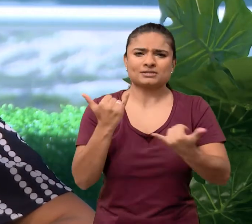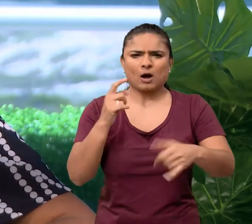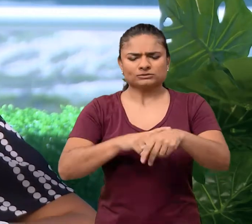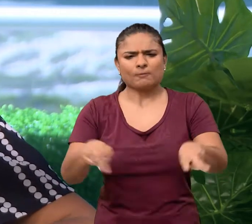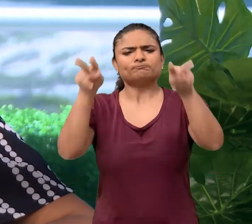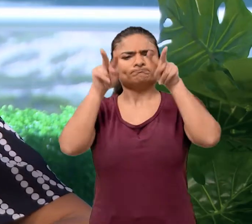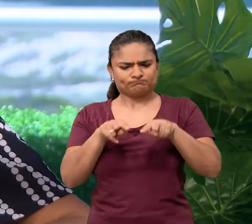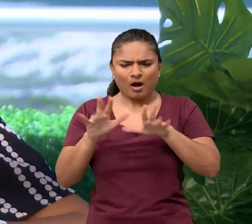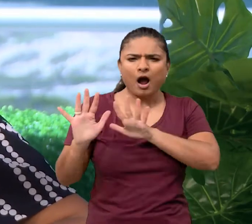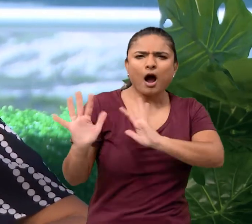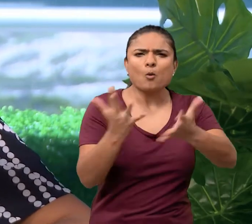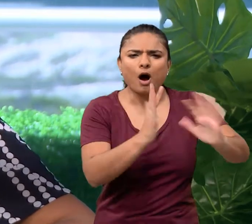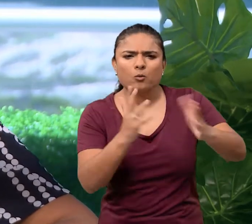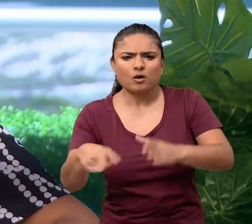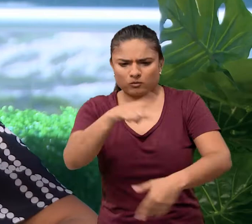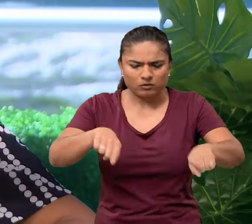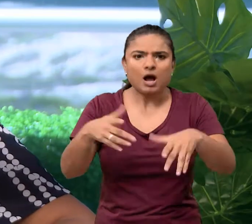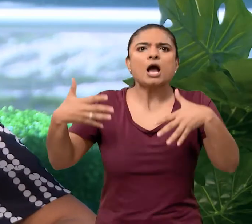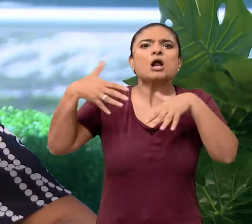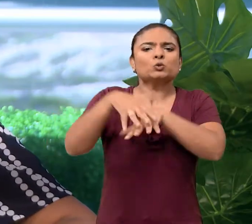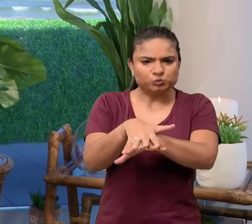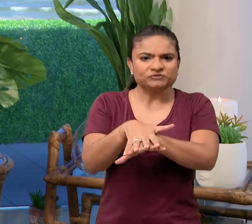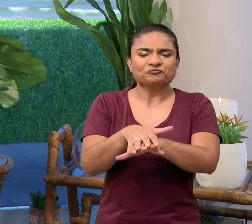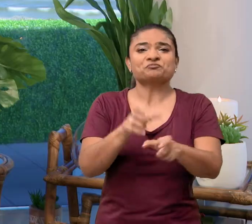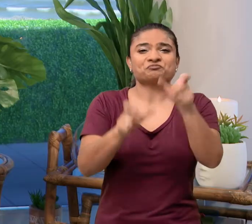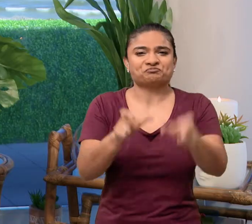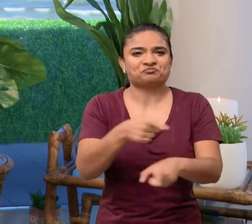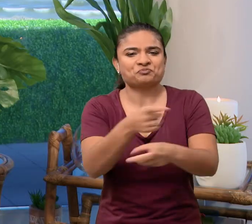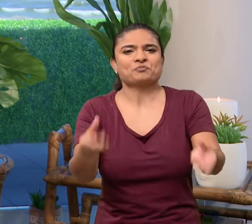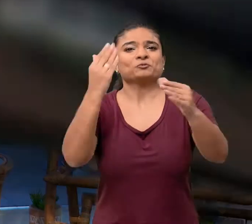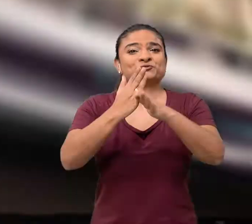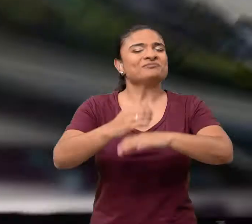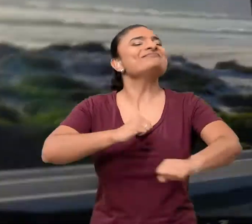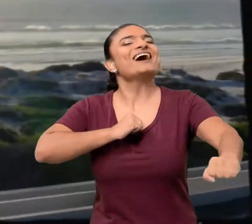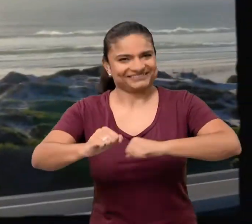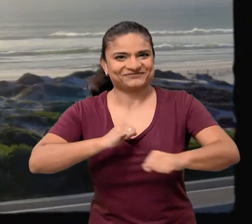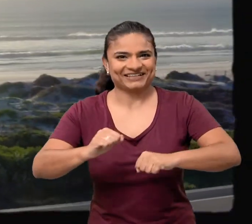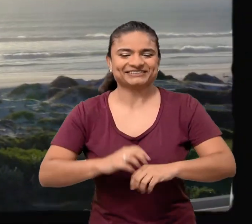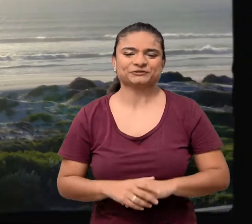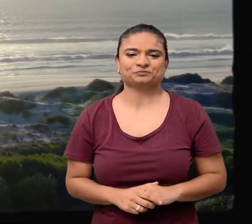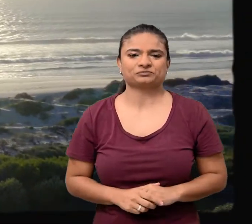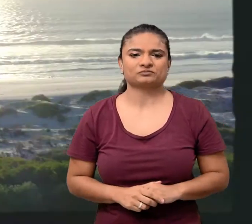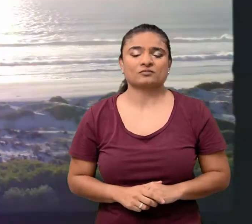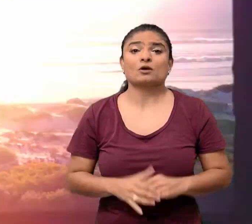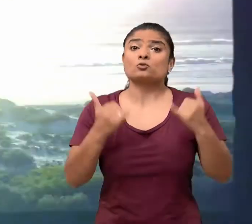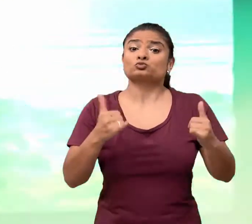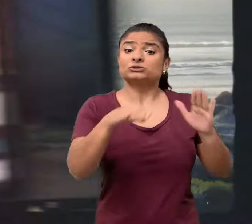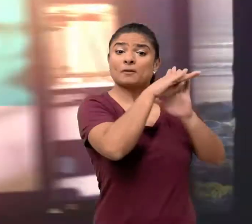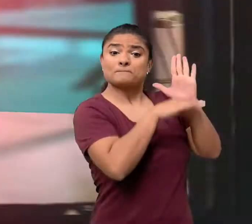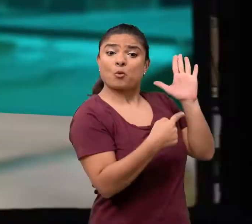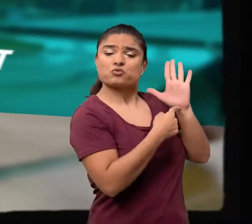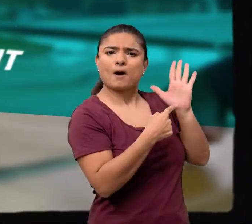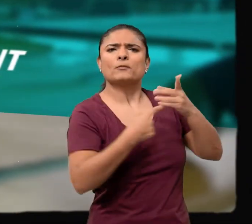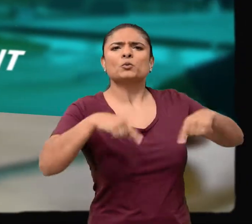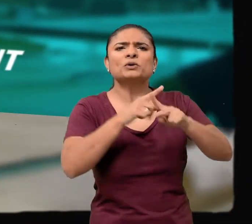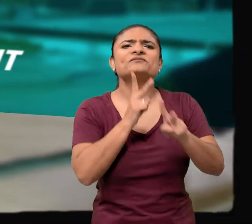this and to look at how we can build inclusive economies. Let's get activated. In today's program,